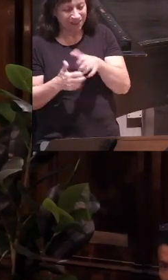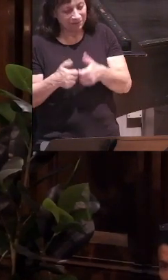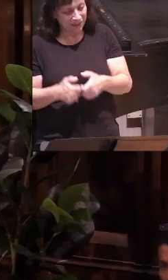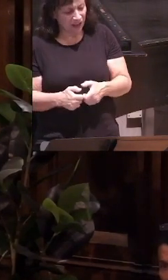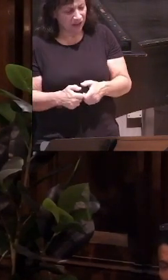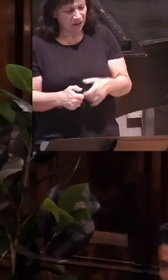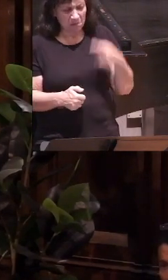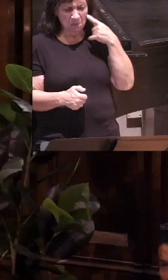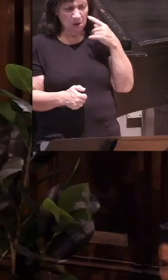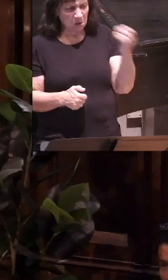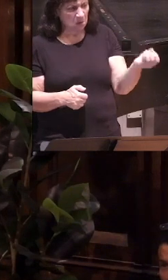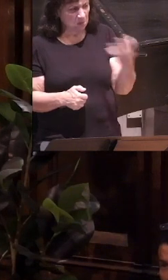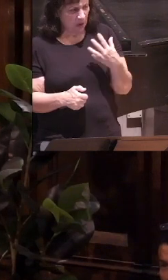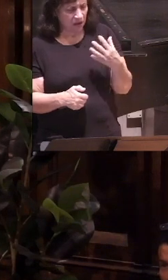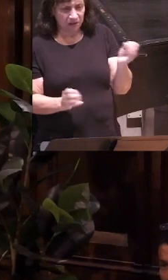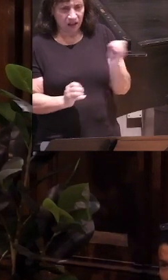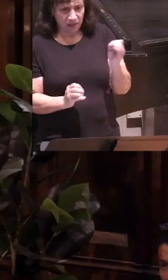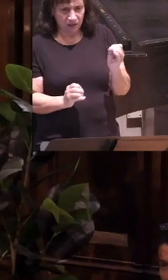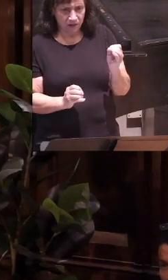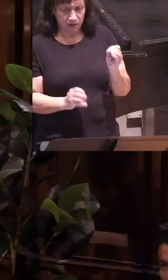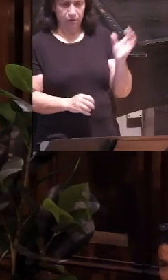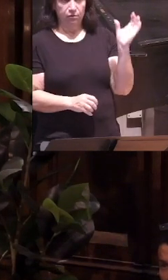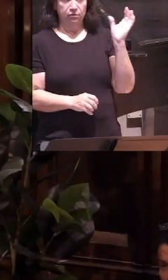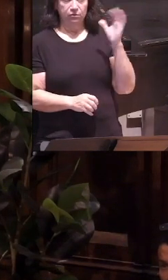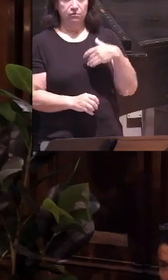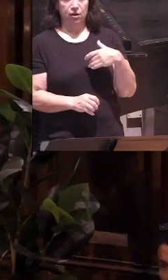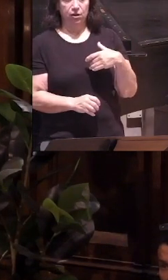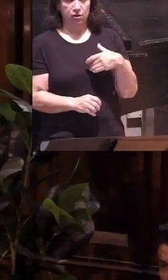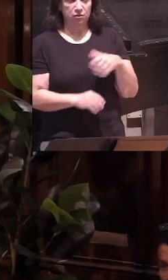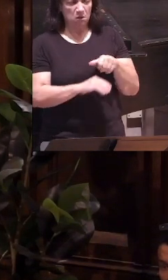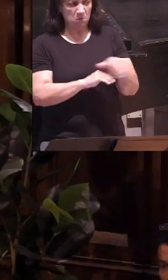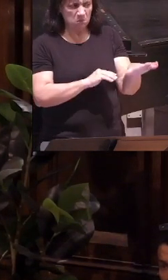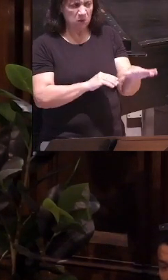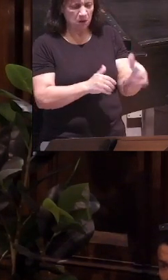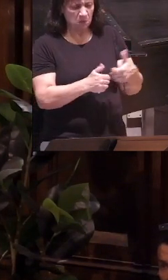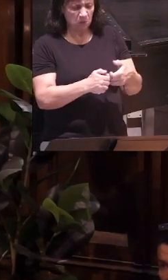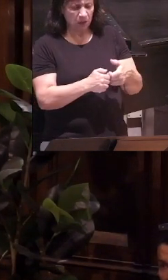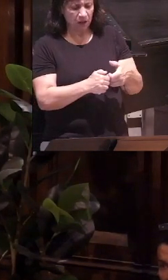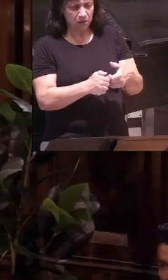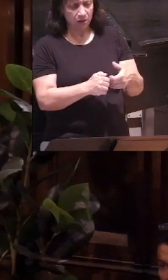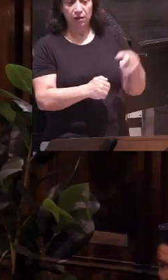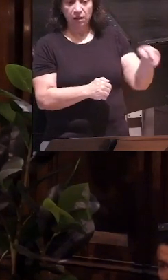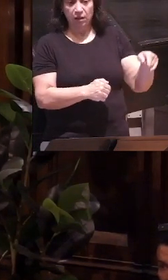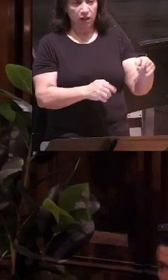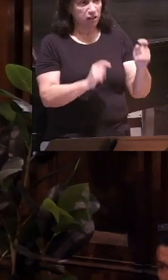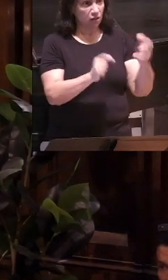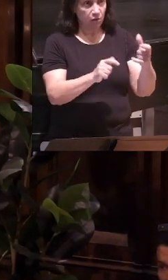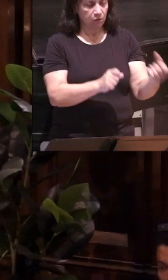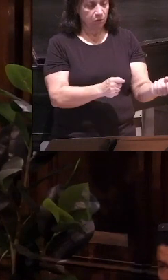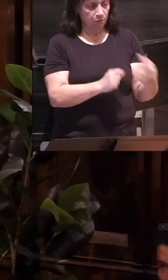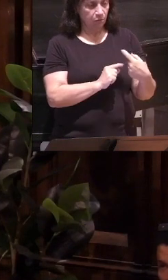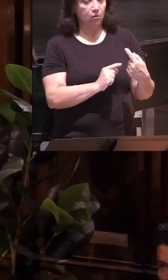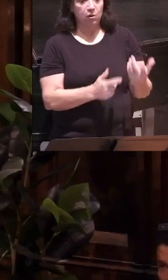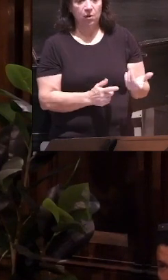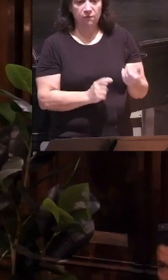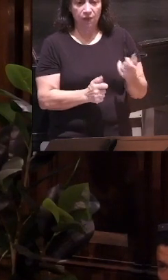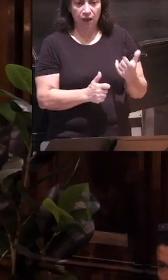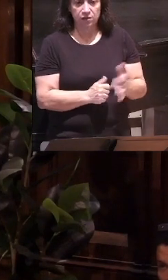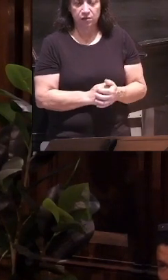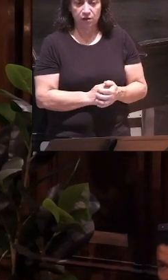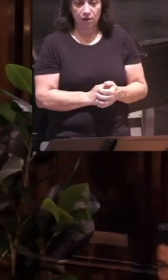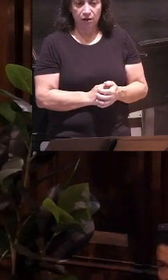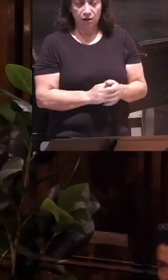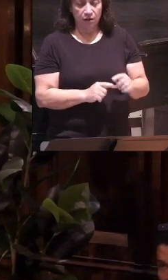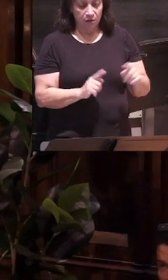anything back from Earl. Very unusual. Very unusual. Earl responds like now to just